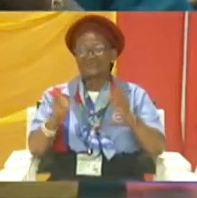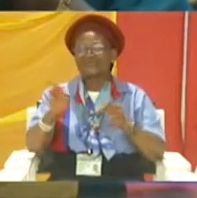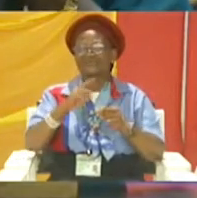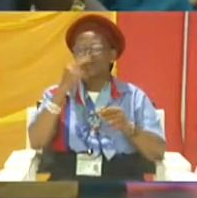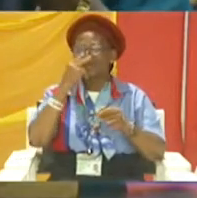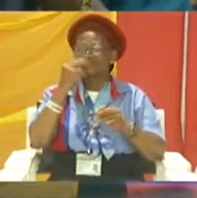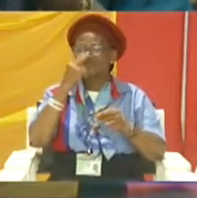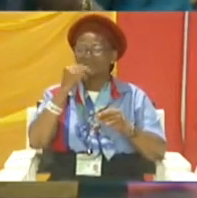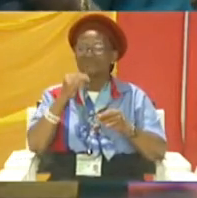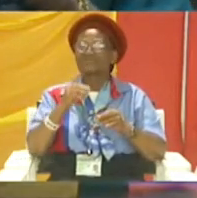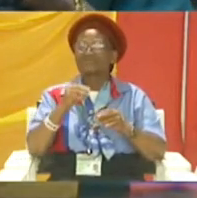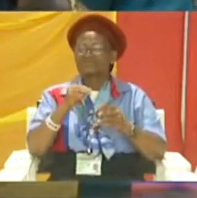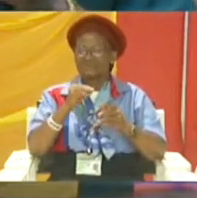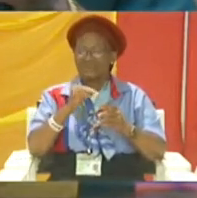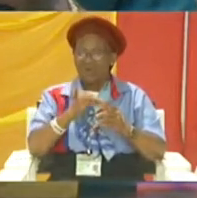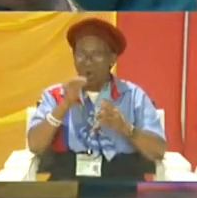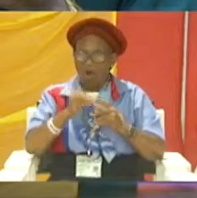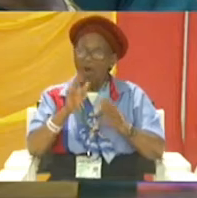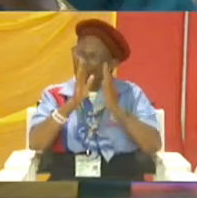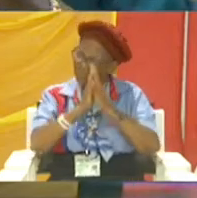as if your life depends on it.